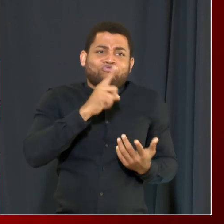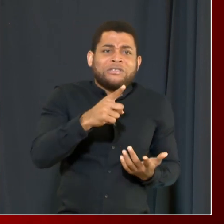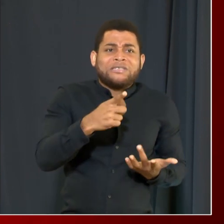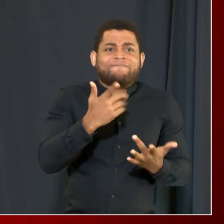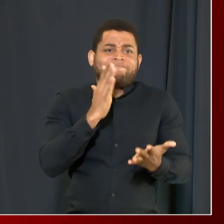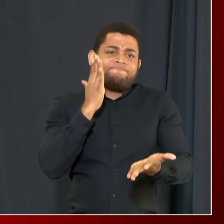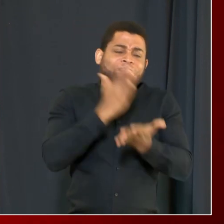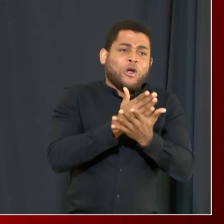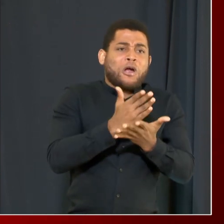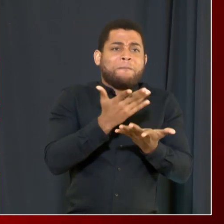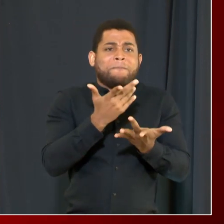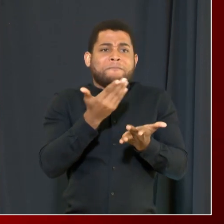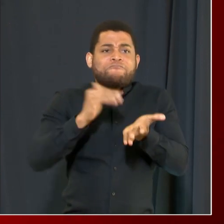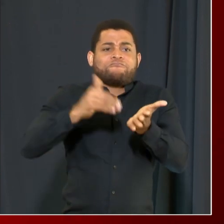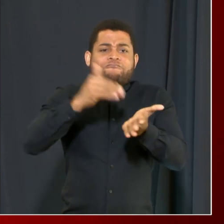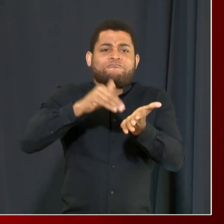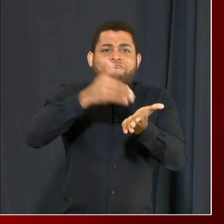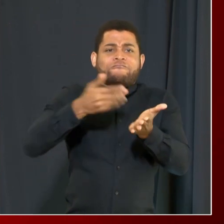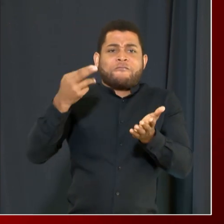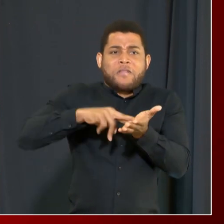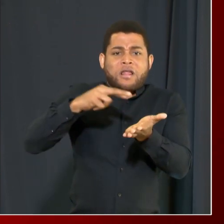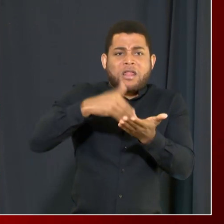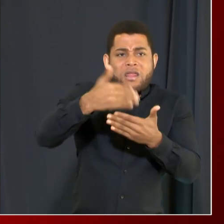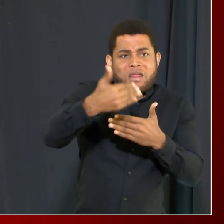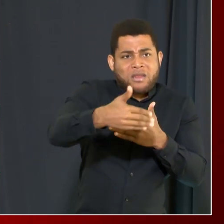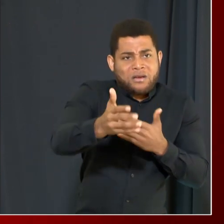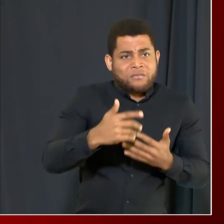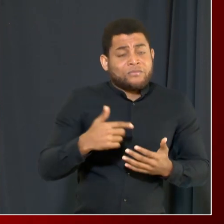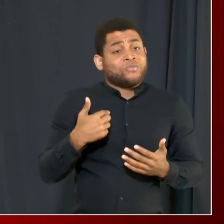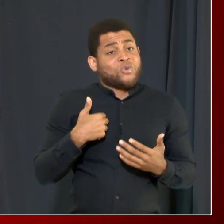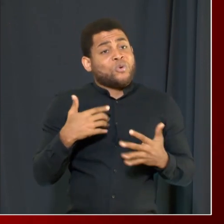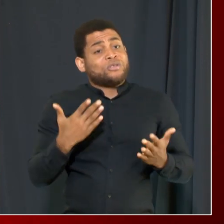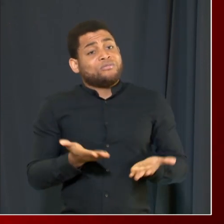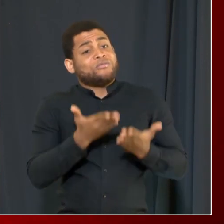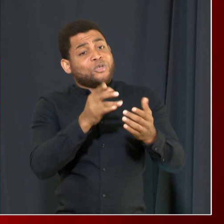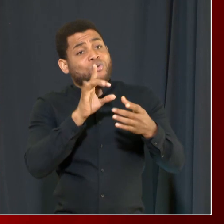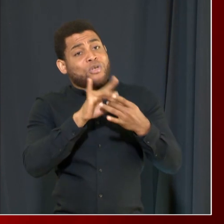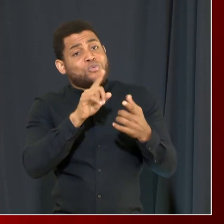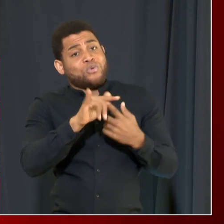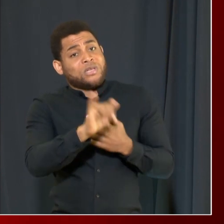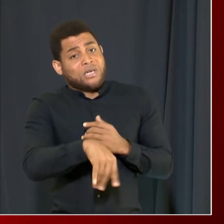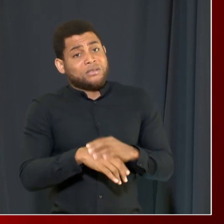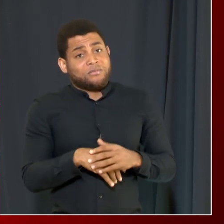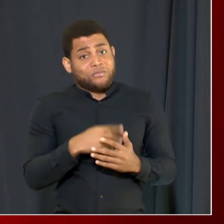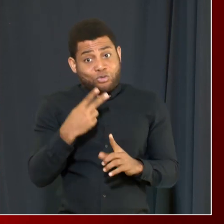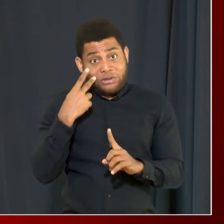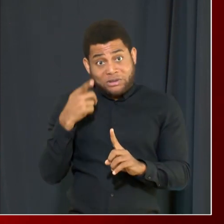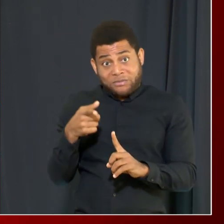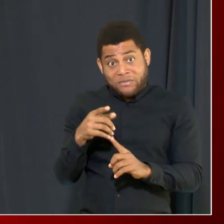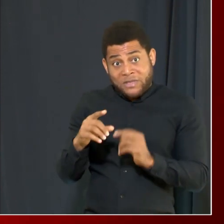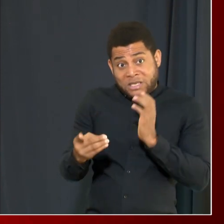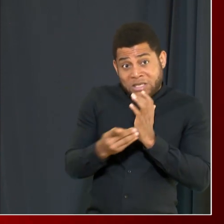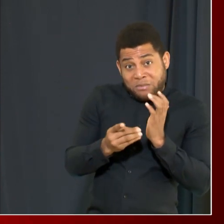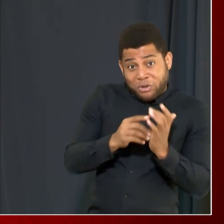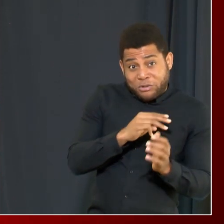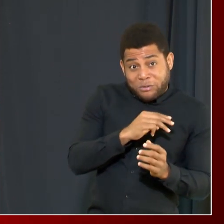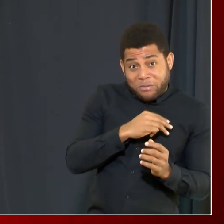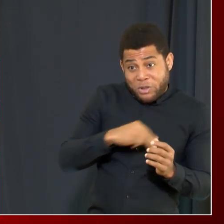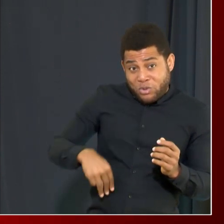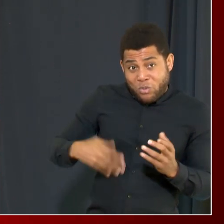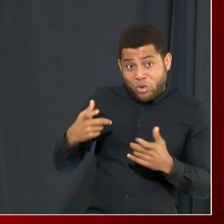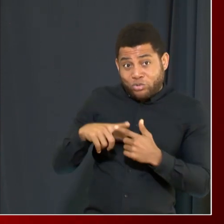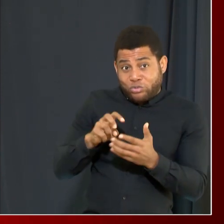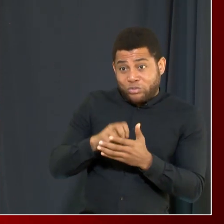mayor has made recommendations around that, and you can see these. Deputy Mayor, I'm going to jump in for 1 second because I know the chief needs